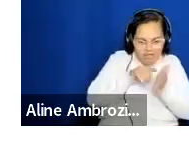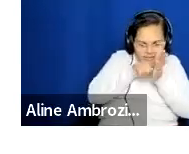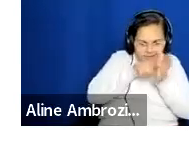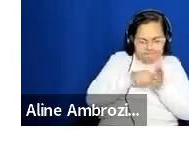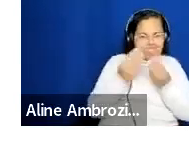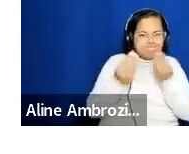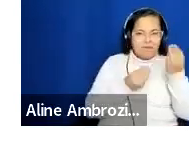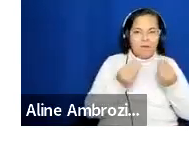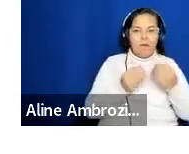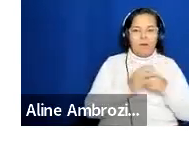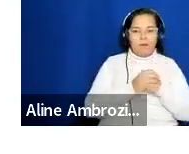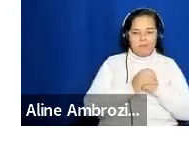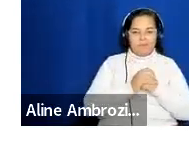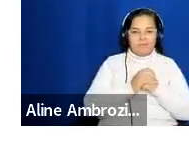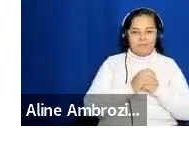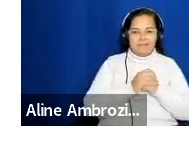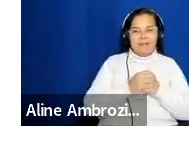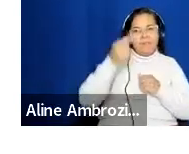What do we have to do?